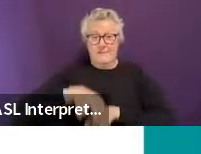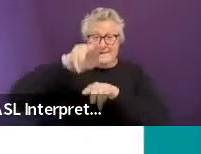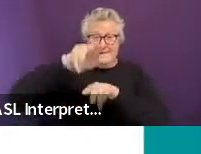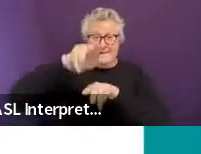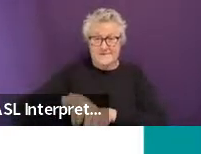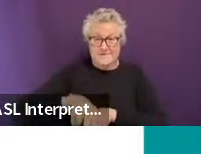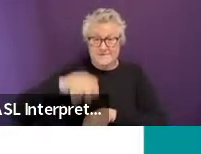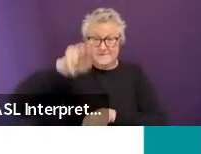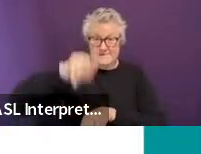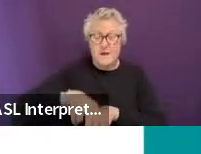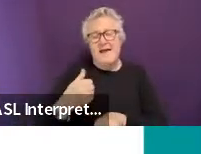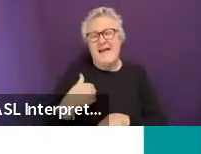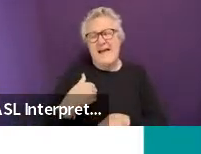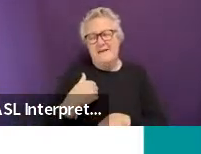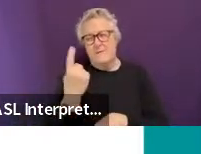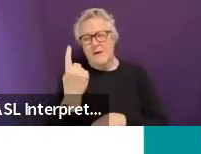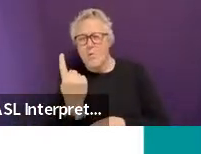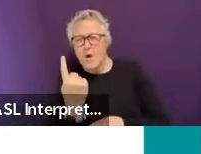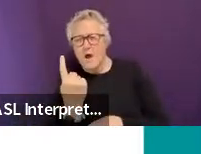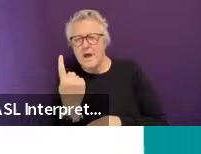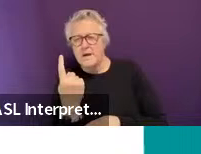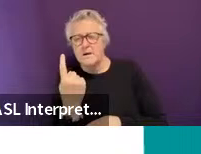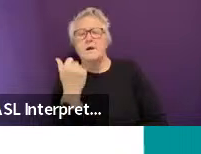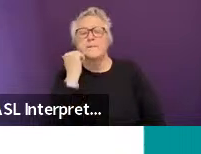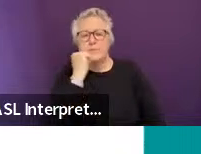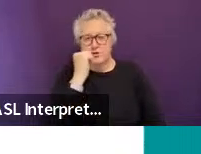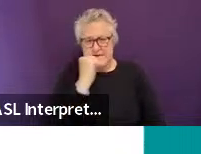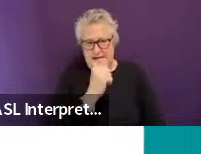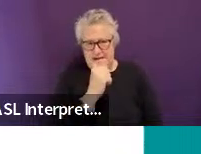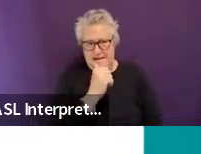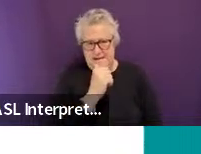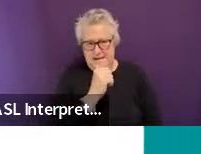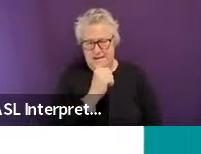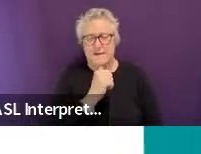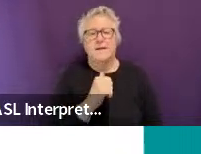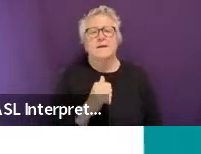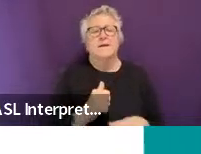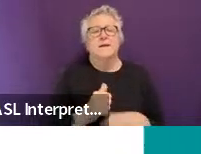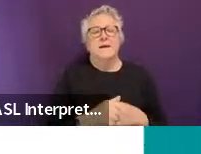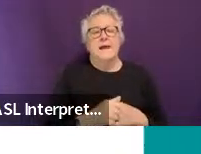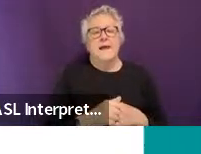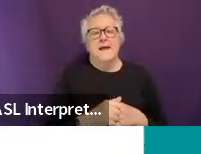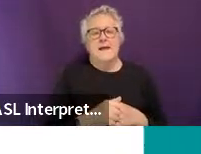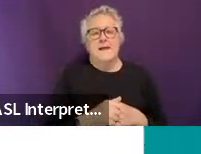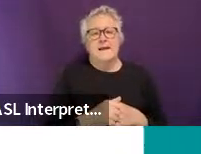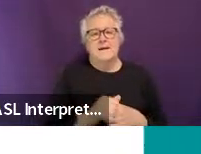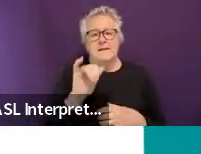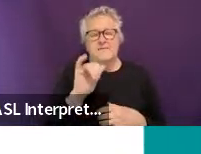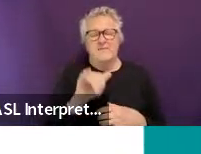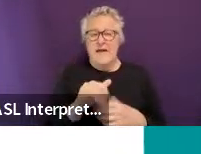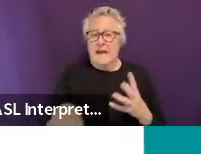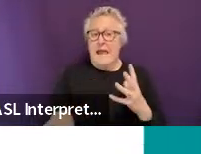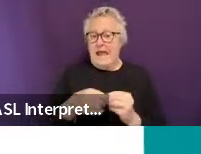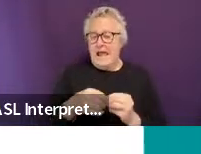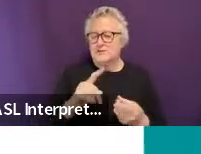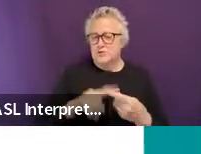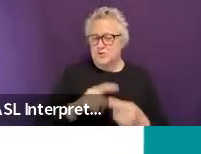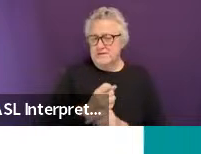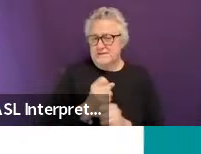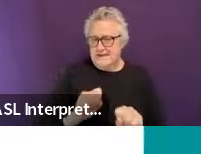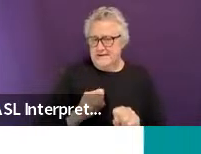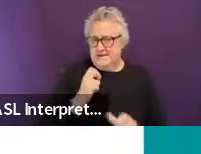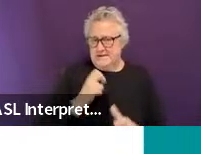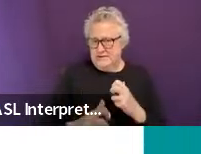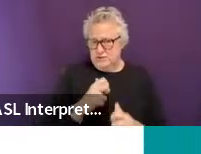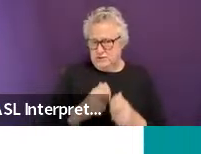our period, about 320 plus bridge lifts a year. We've collected that information as well. So that's adding to kind of the safety issues. So all of these